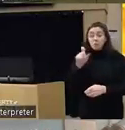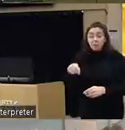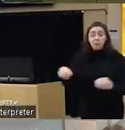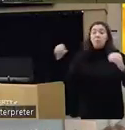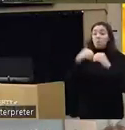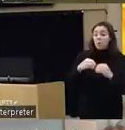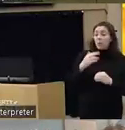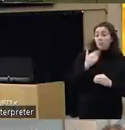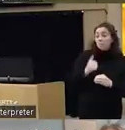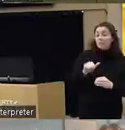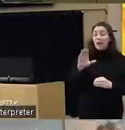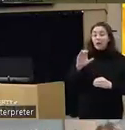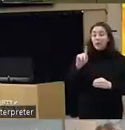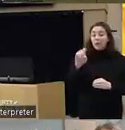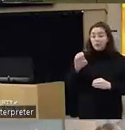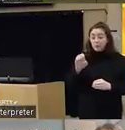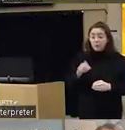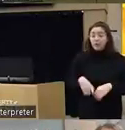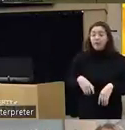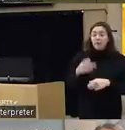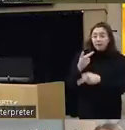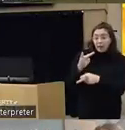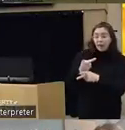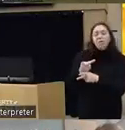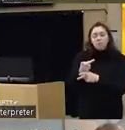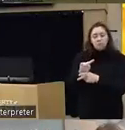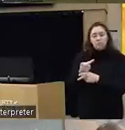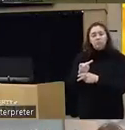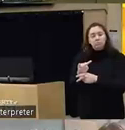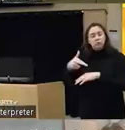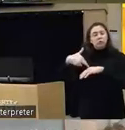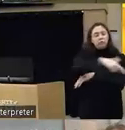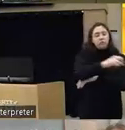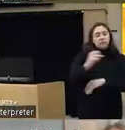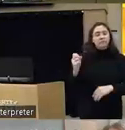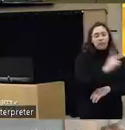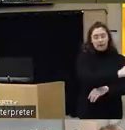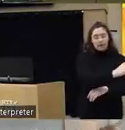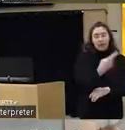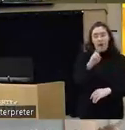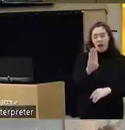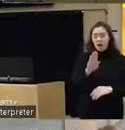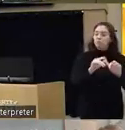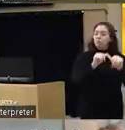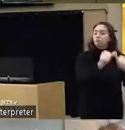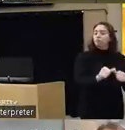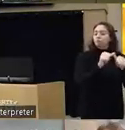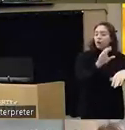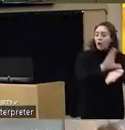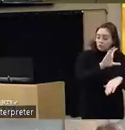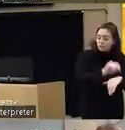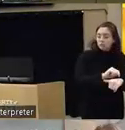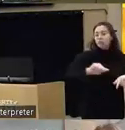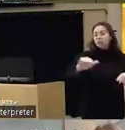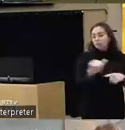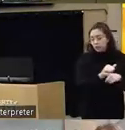acute care or more care in general, they can then transition back to the hub, which also provides ongoing consultation and training